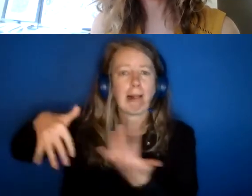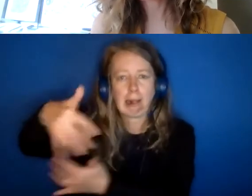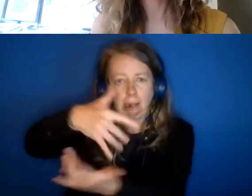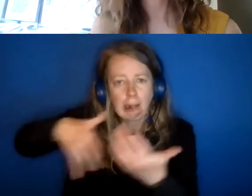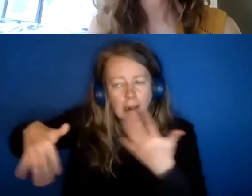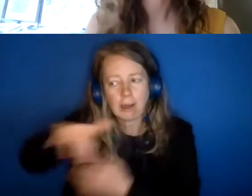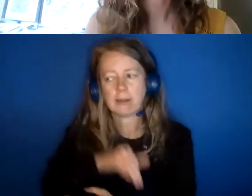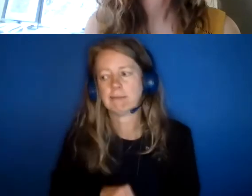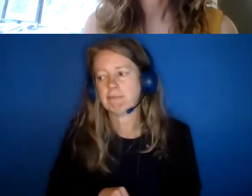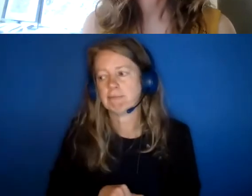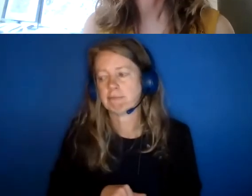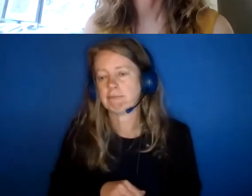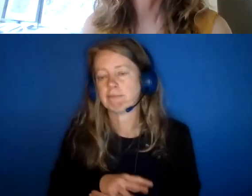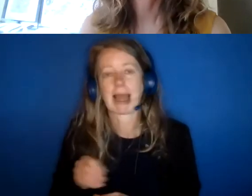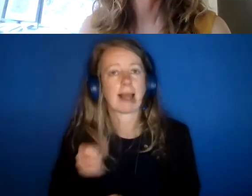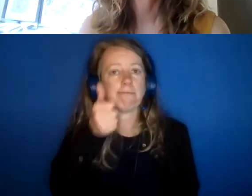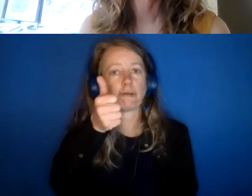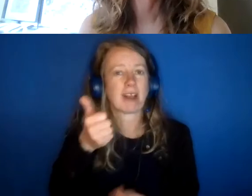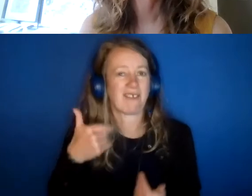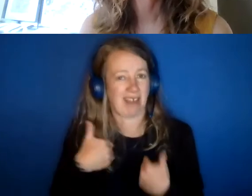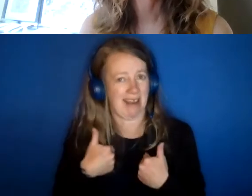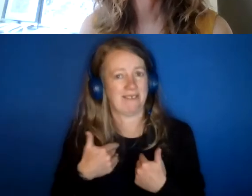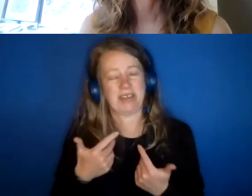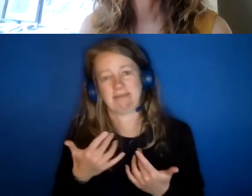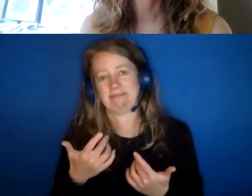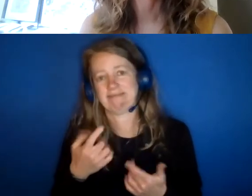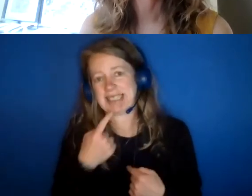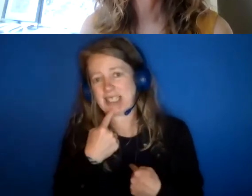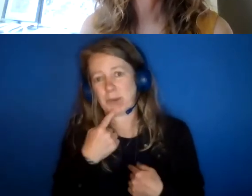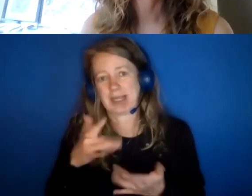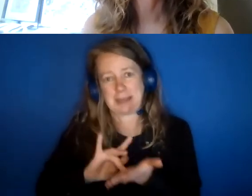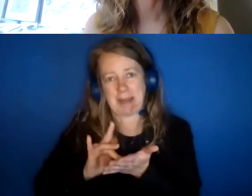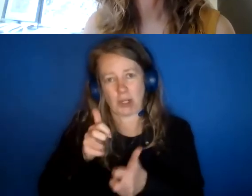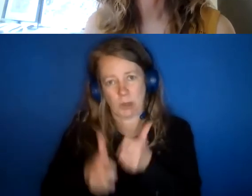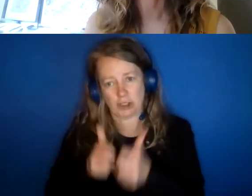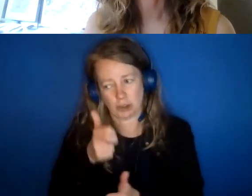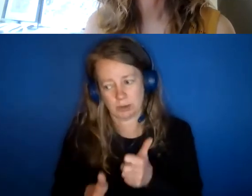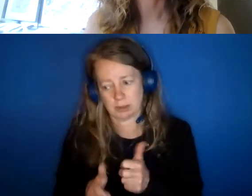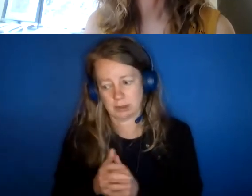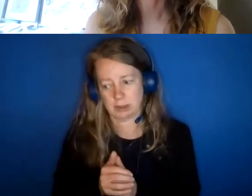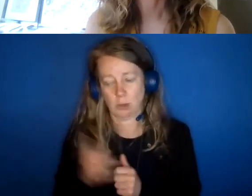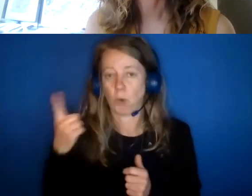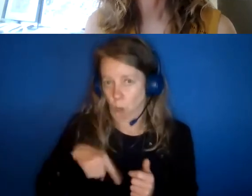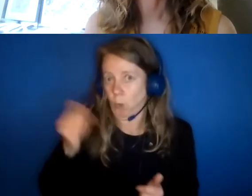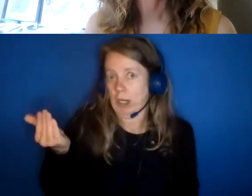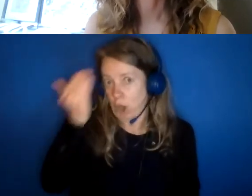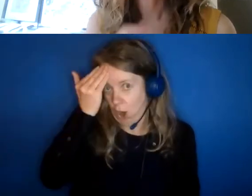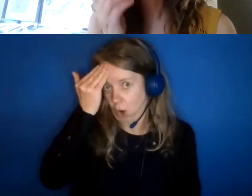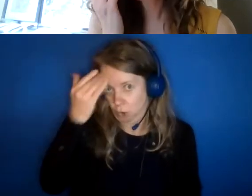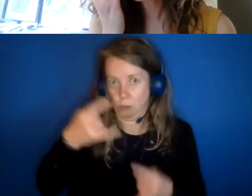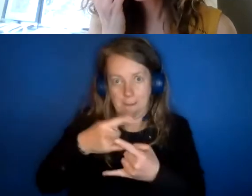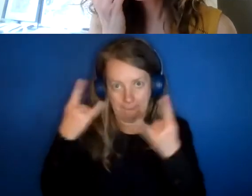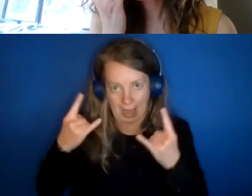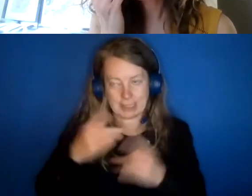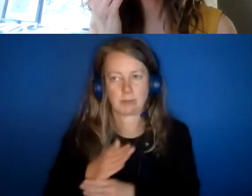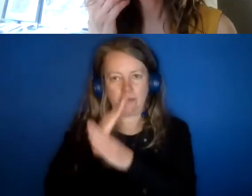be somebody who has significant medical issues, then there's no doubt that masks still prevent infections. And since